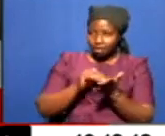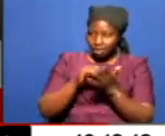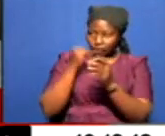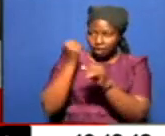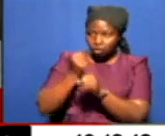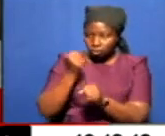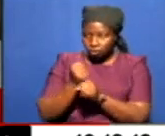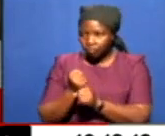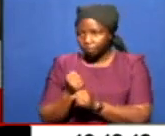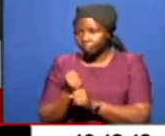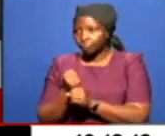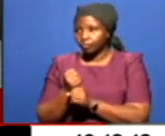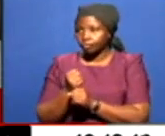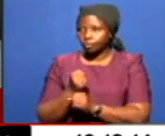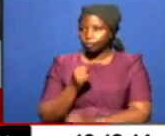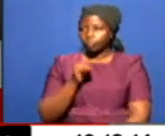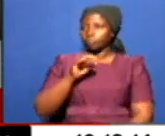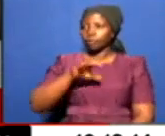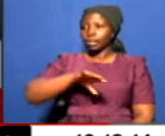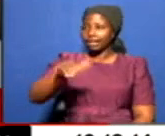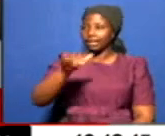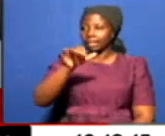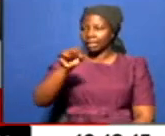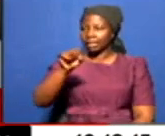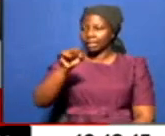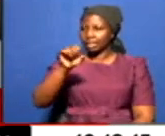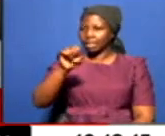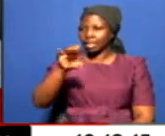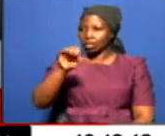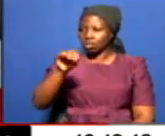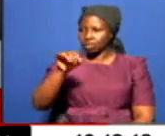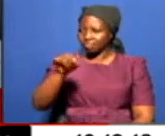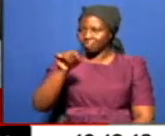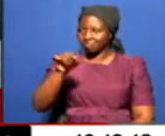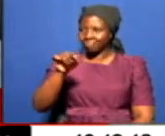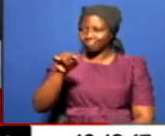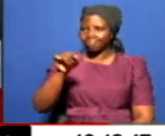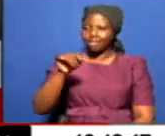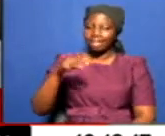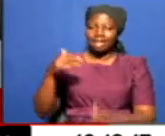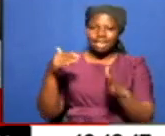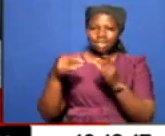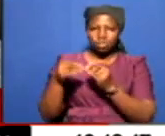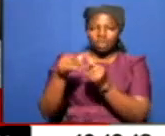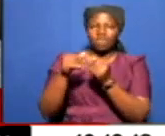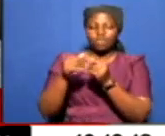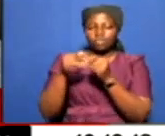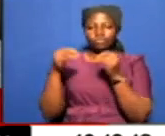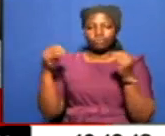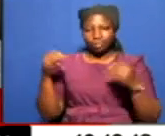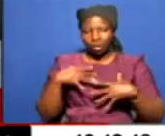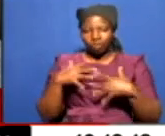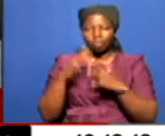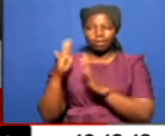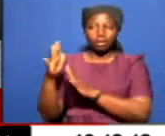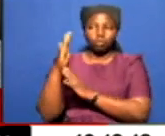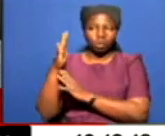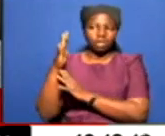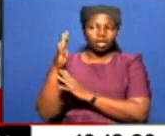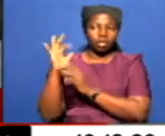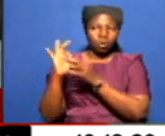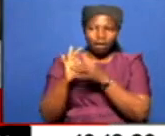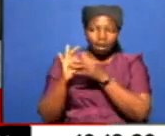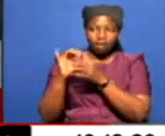Mm. CITISECO is counterterrorism security coordination. And this is for big events. This one we